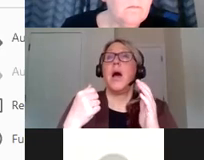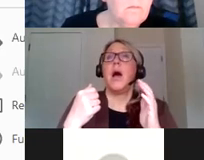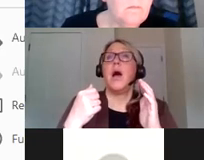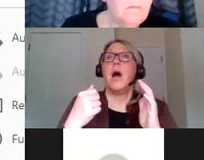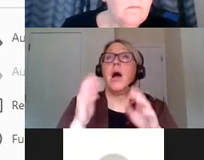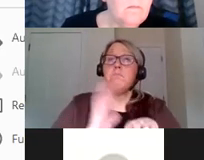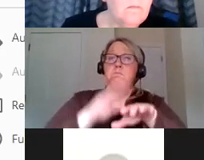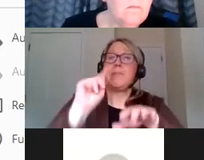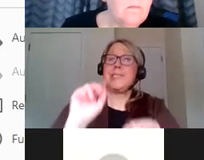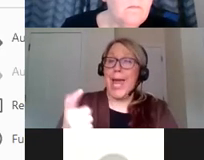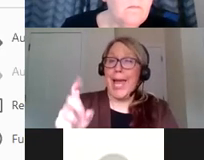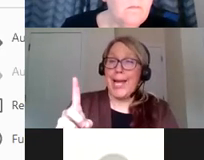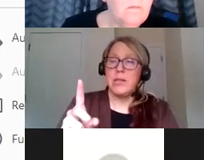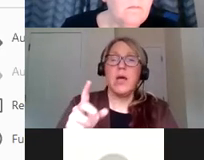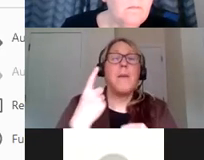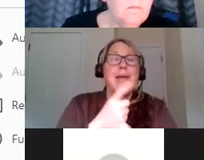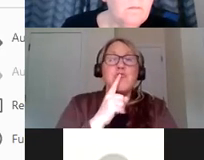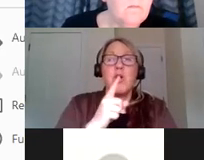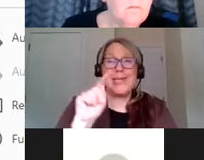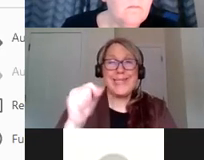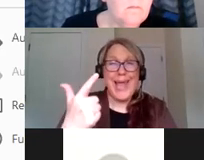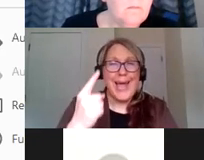we want to make sure it's tagged correctly.